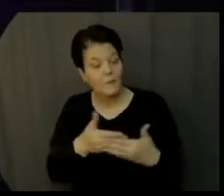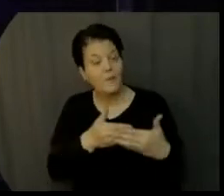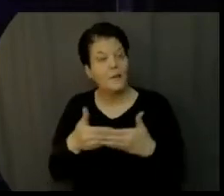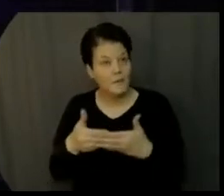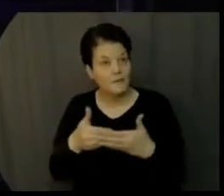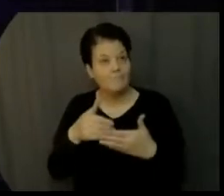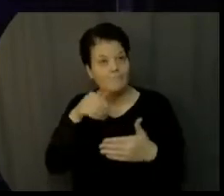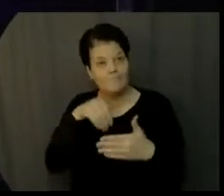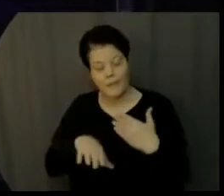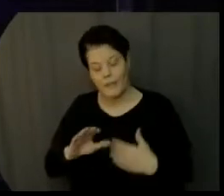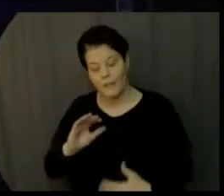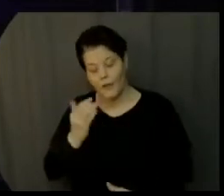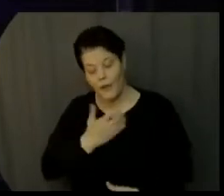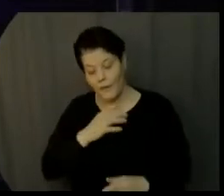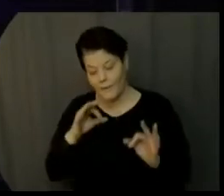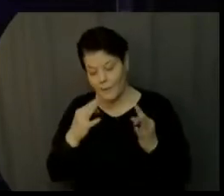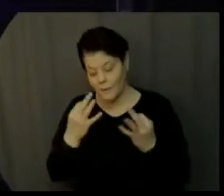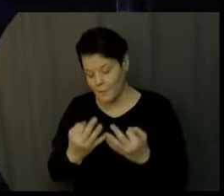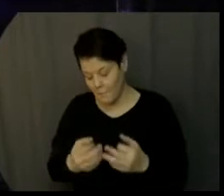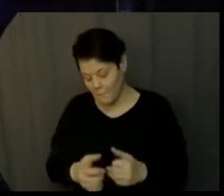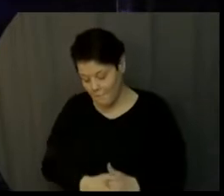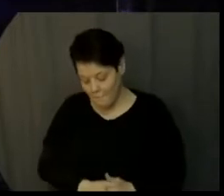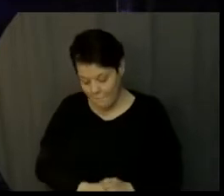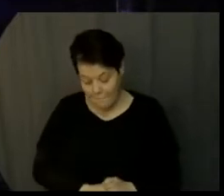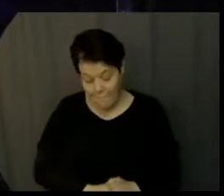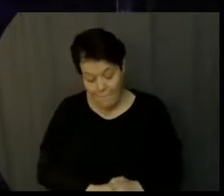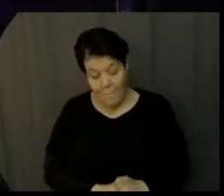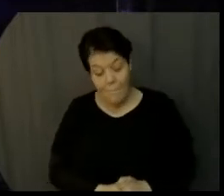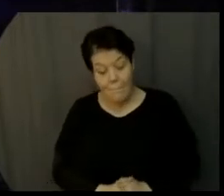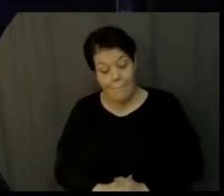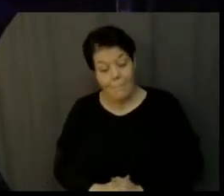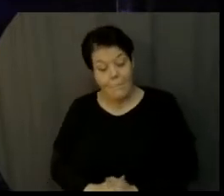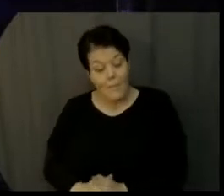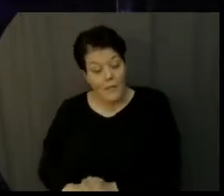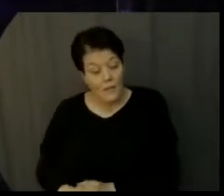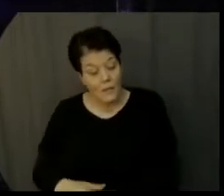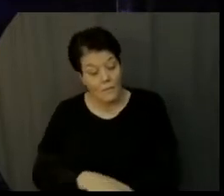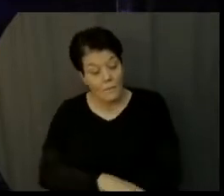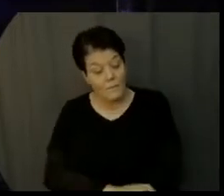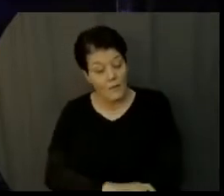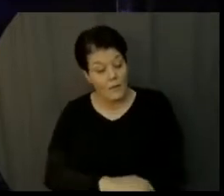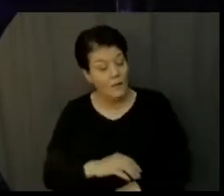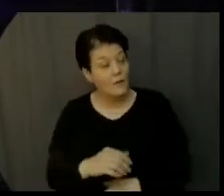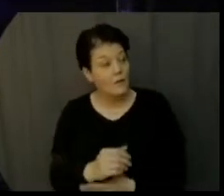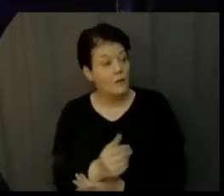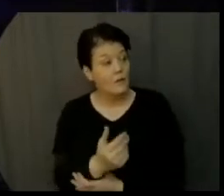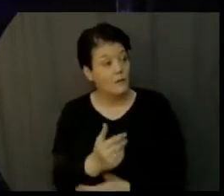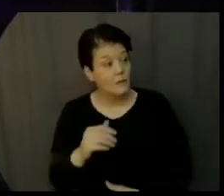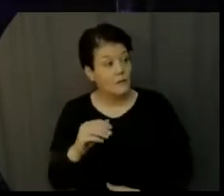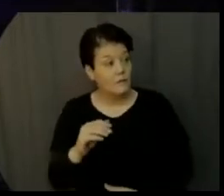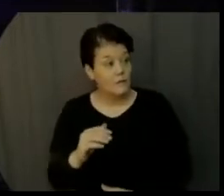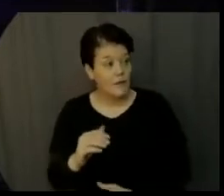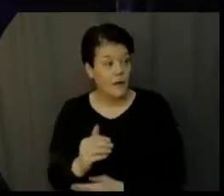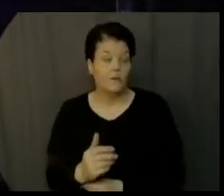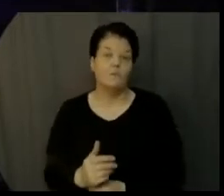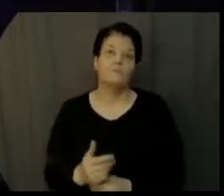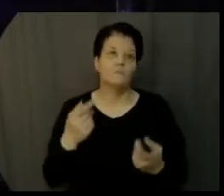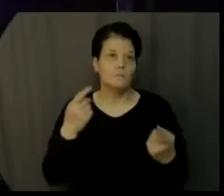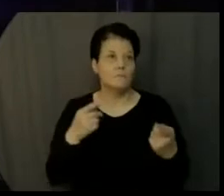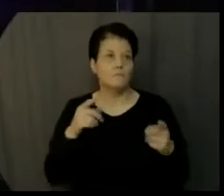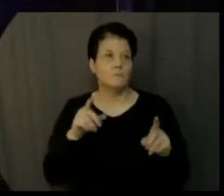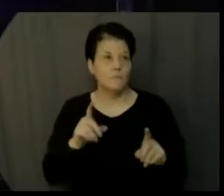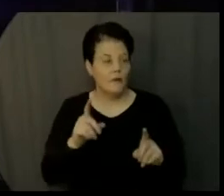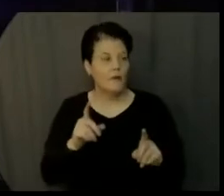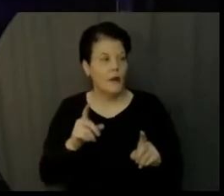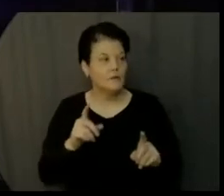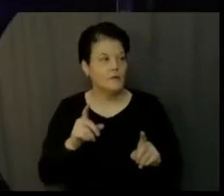a part of our life. And what He'll do is He'll save us. As a Christian